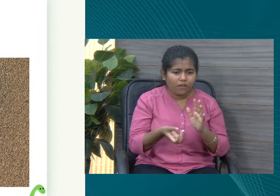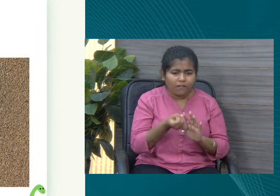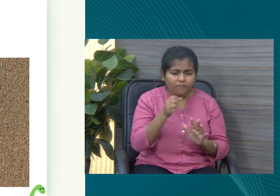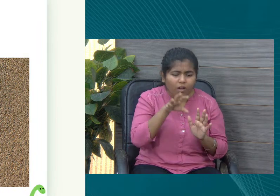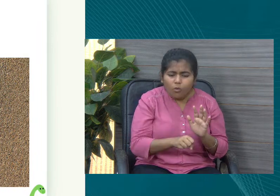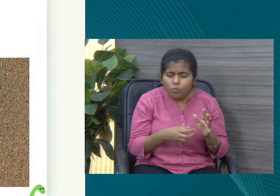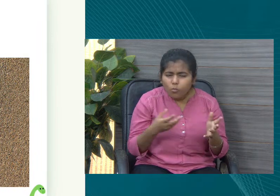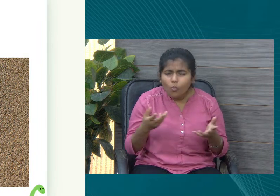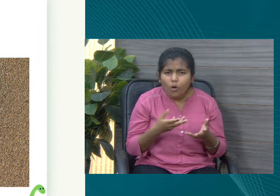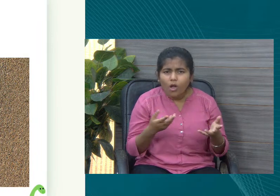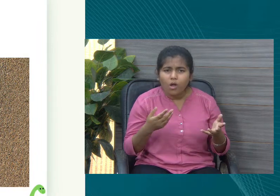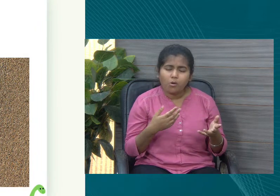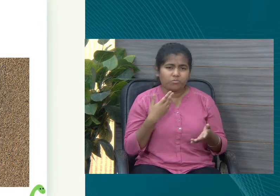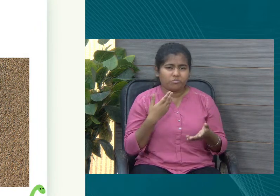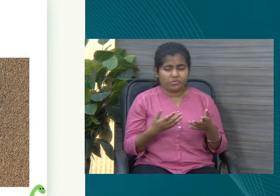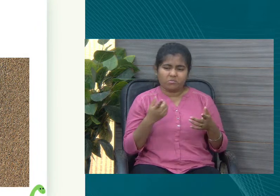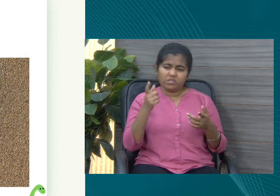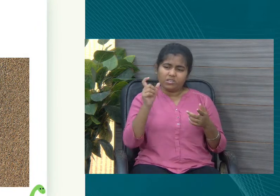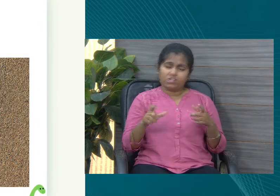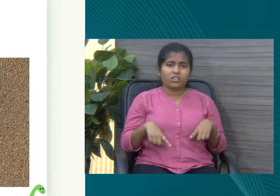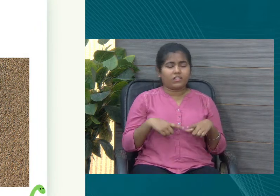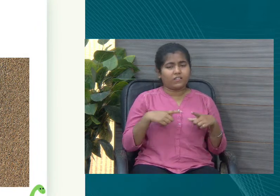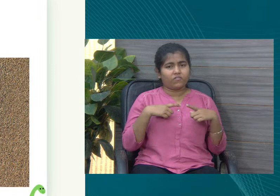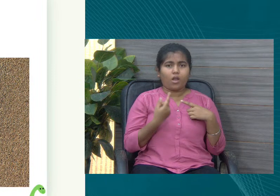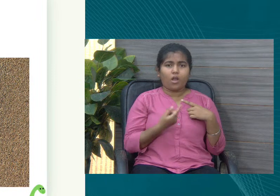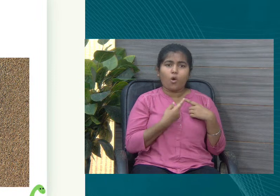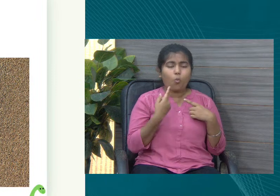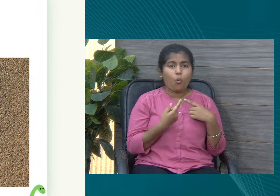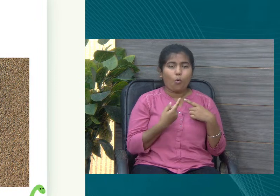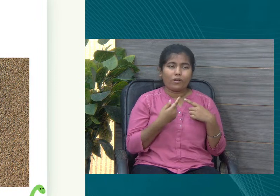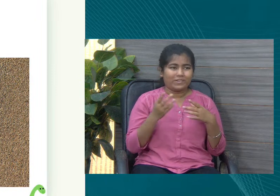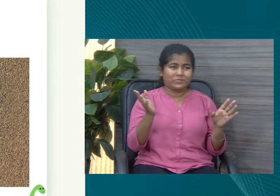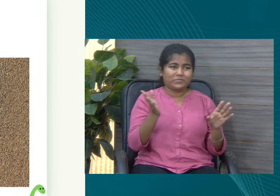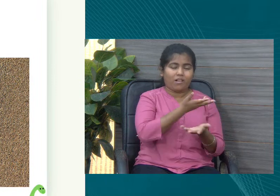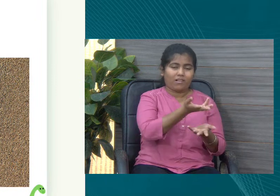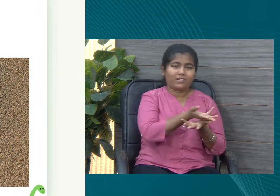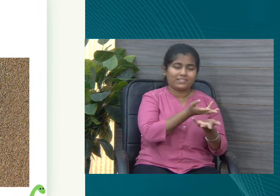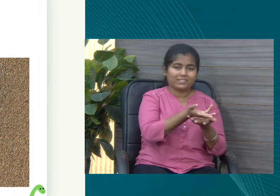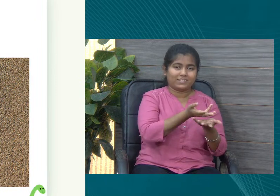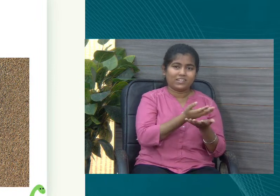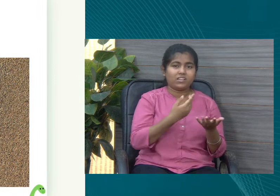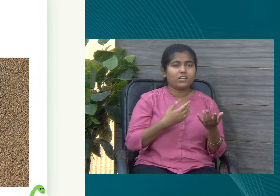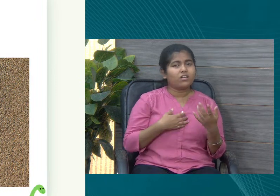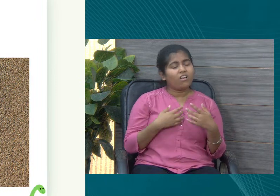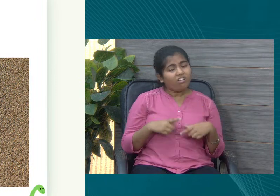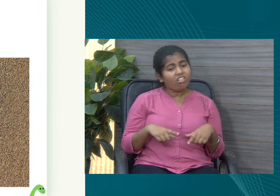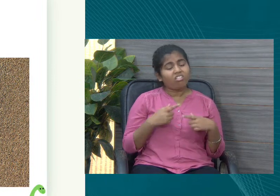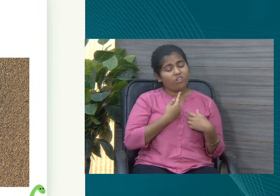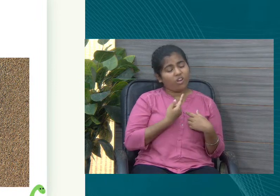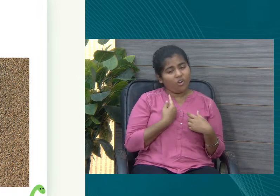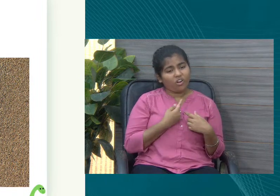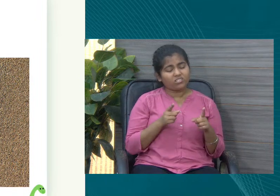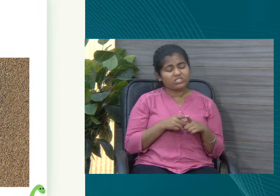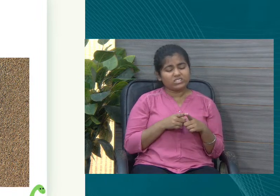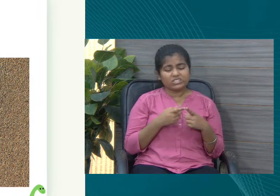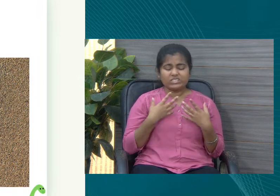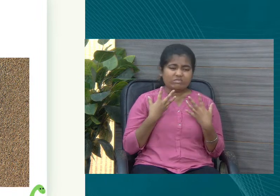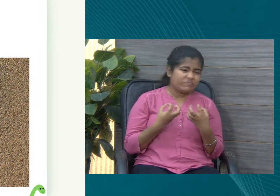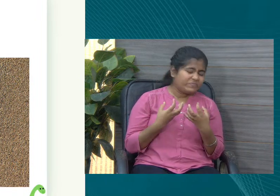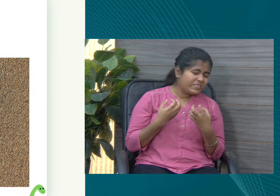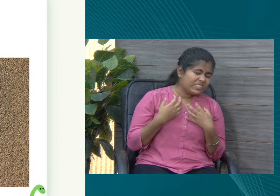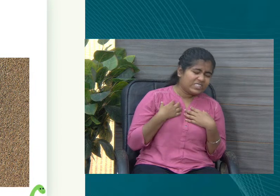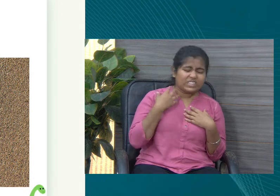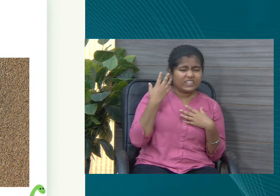living alone, because as we have discussed that loneliness itself is painful, Right. and he was wondering